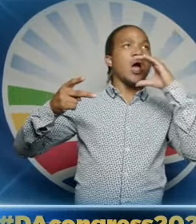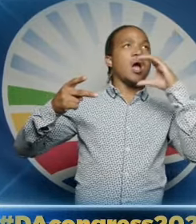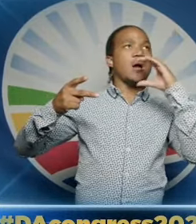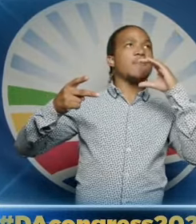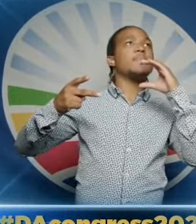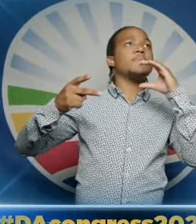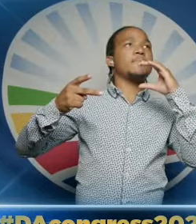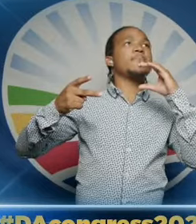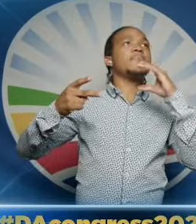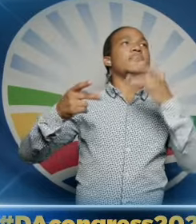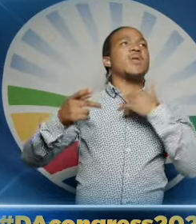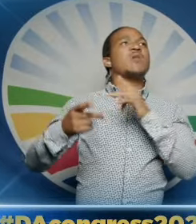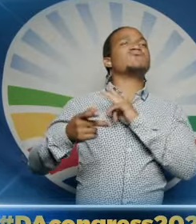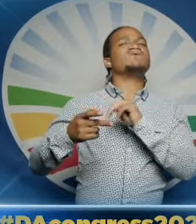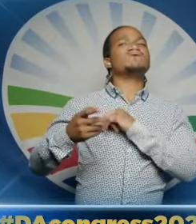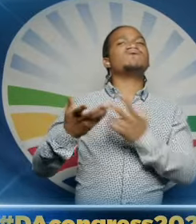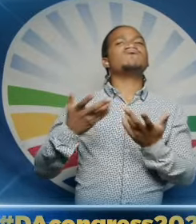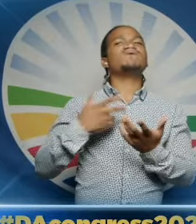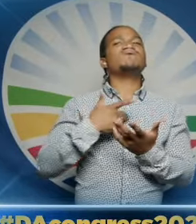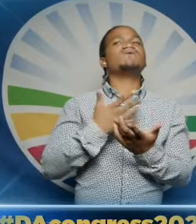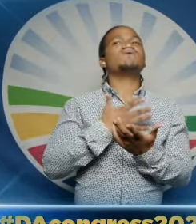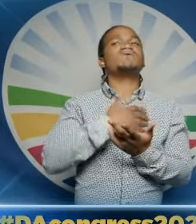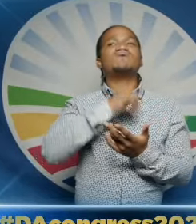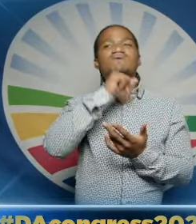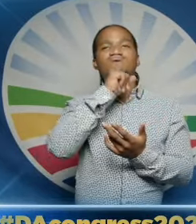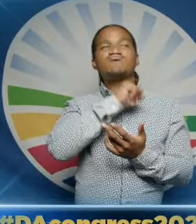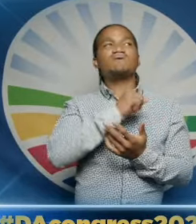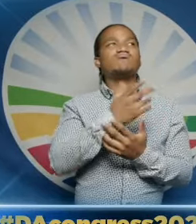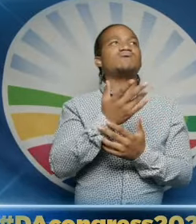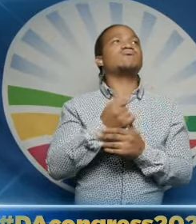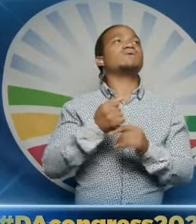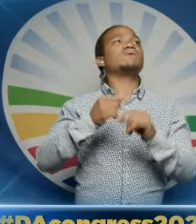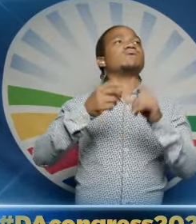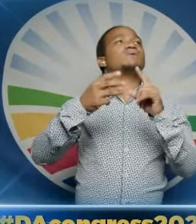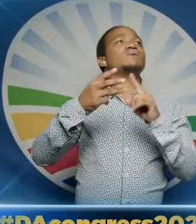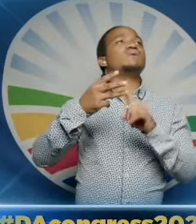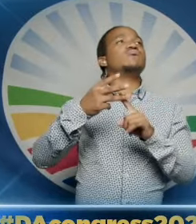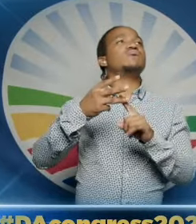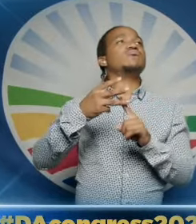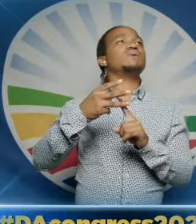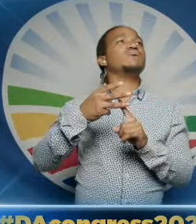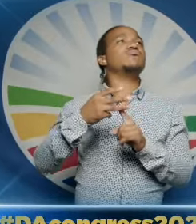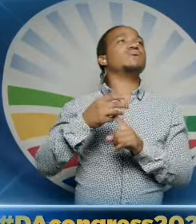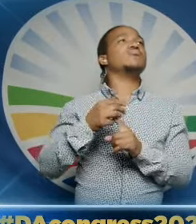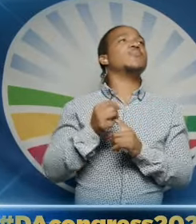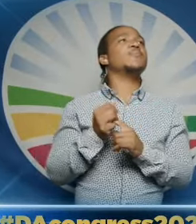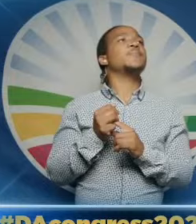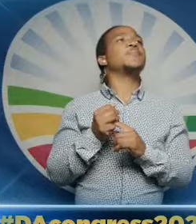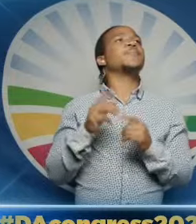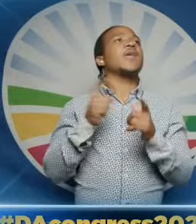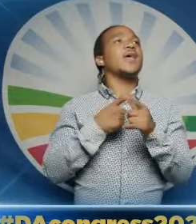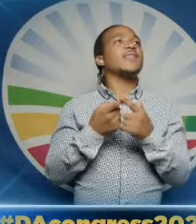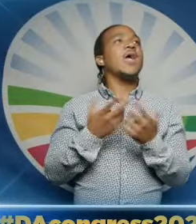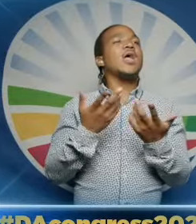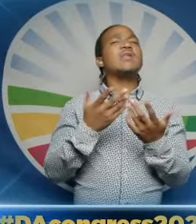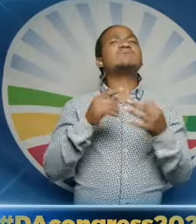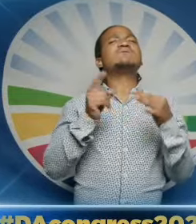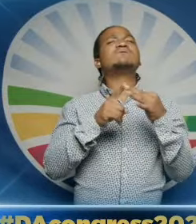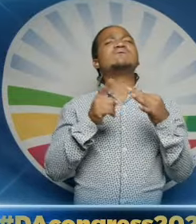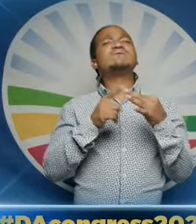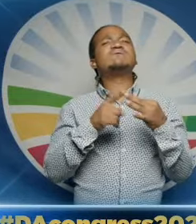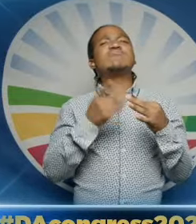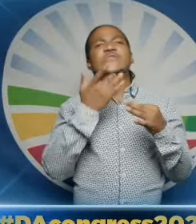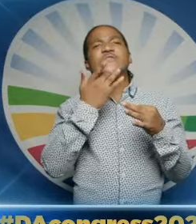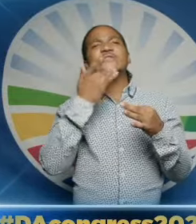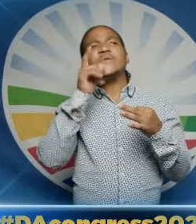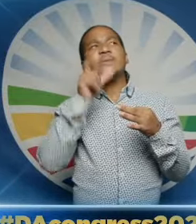from KZN, and I cannot understand why Durban bunny cha is not the first ballot choice, but there you go. Okay. Then find your third favorite and